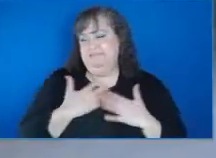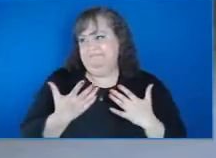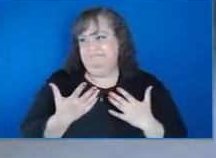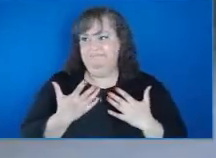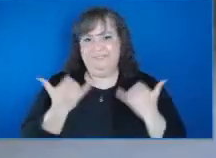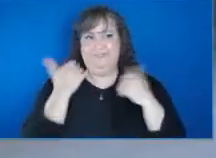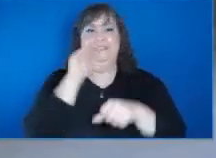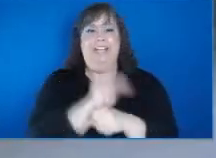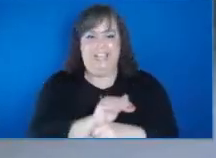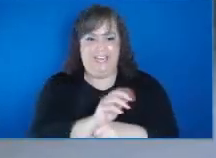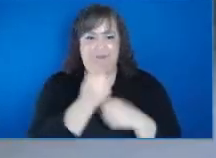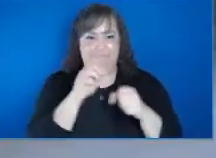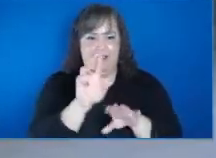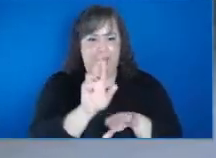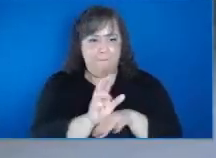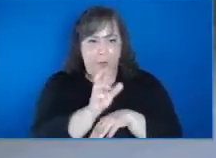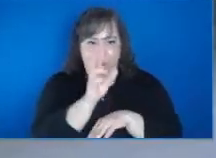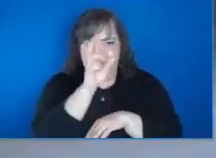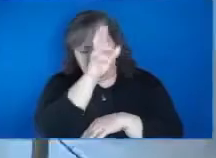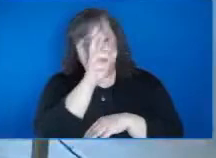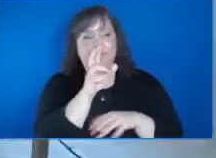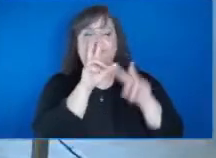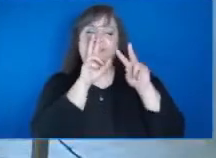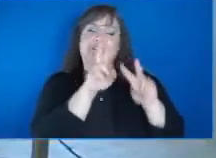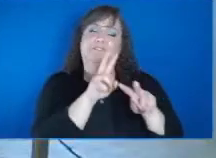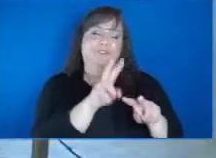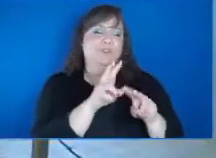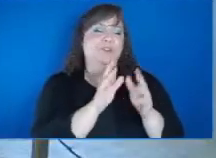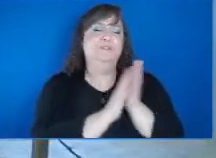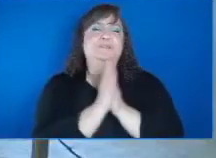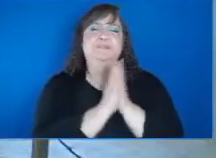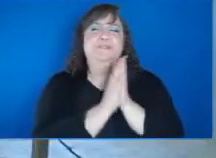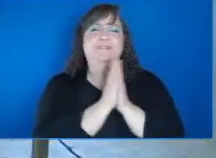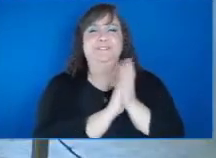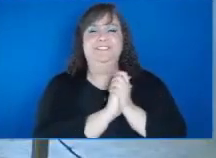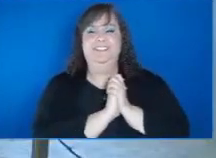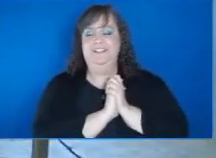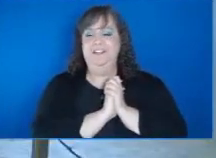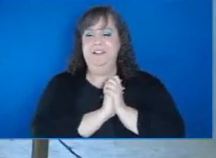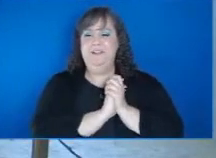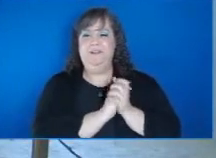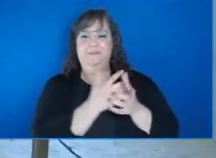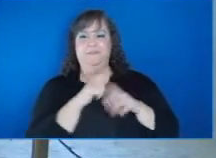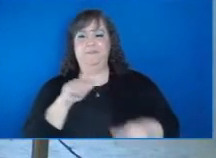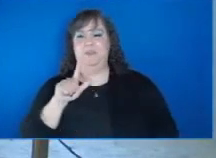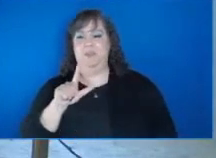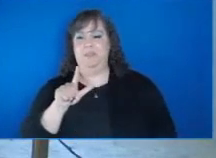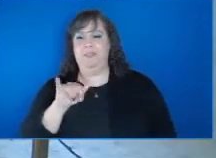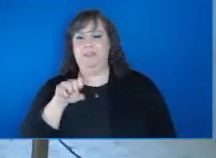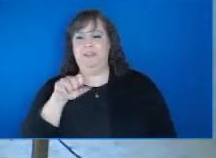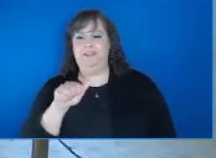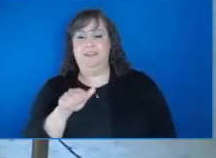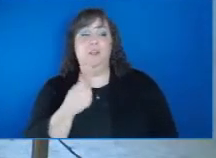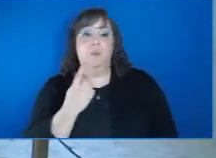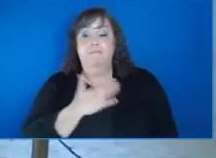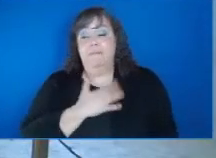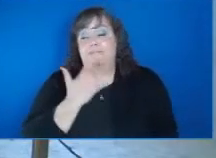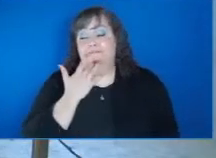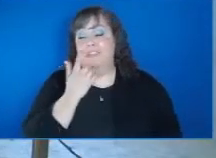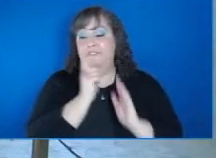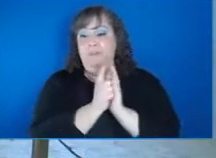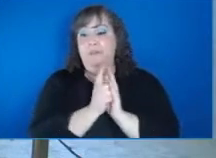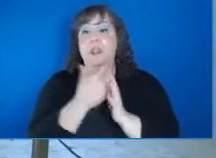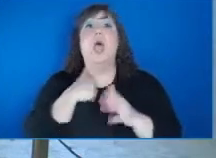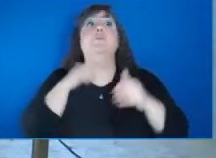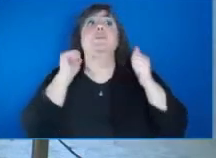I'm just so looking forward to the launch tonight. Yeah, so one of my favorite moments was, I mean, I was with this spacecraft from